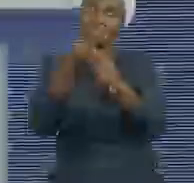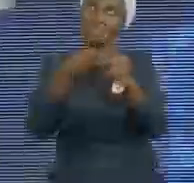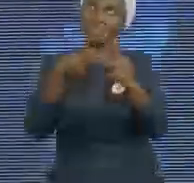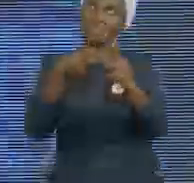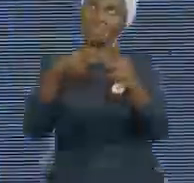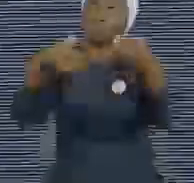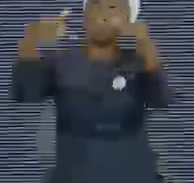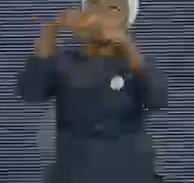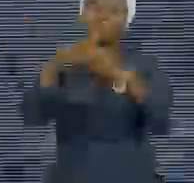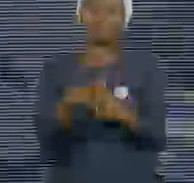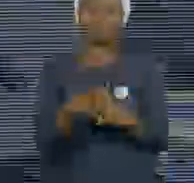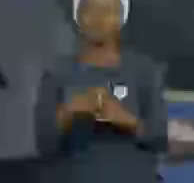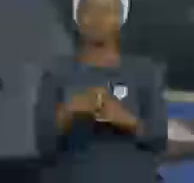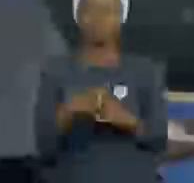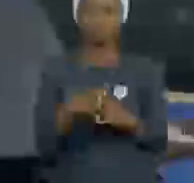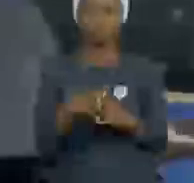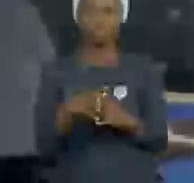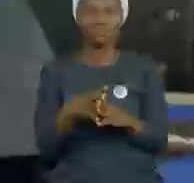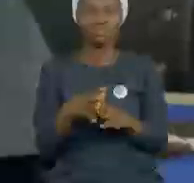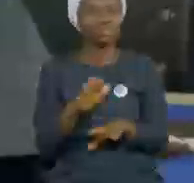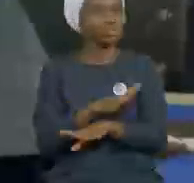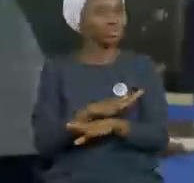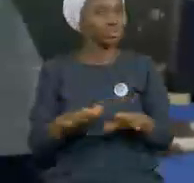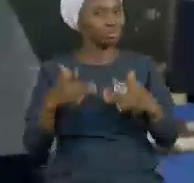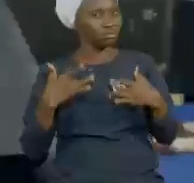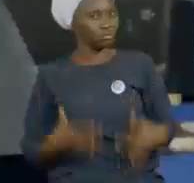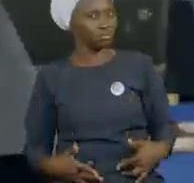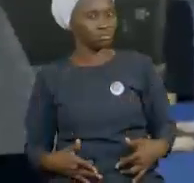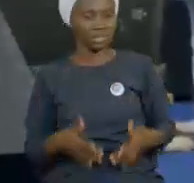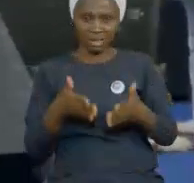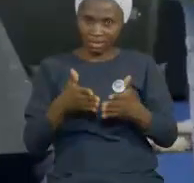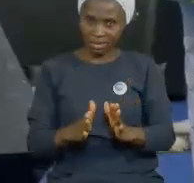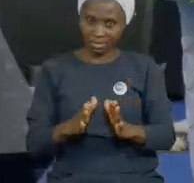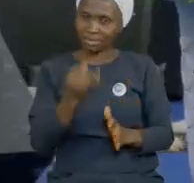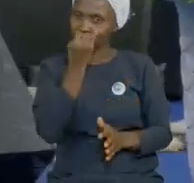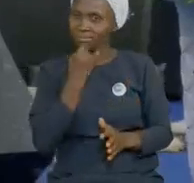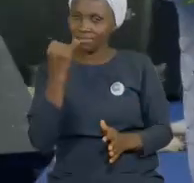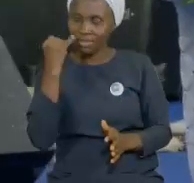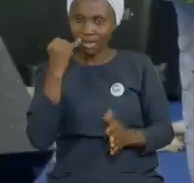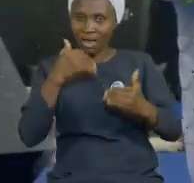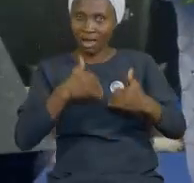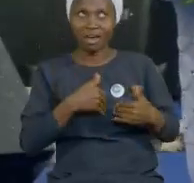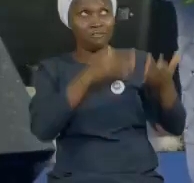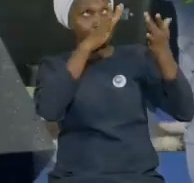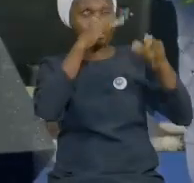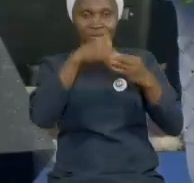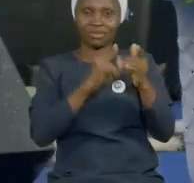Don't give up hope. Let Israel hope in the Lord.